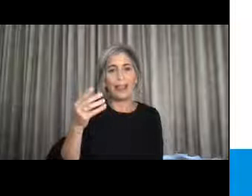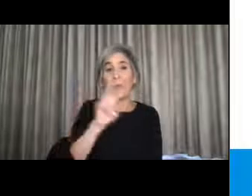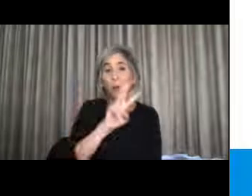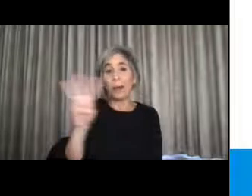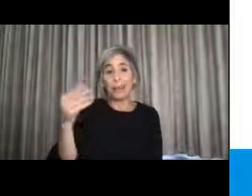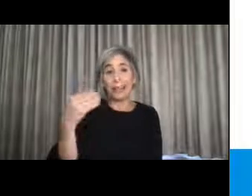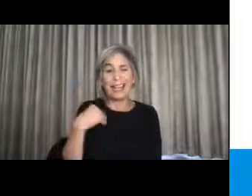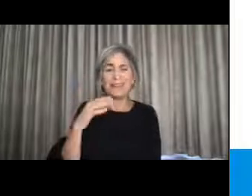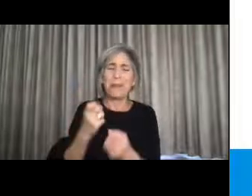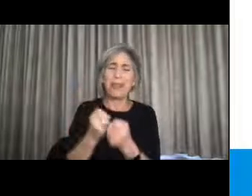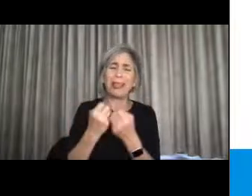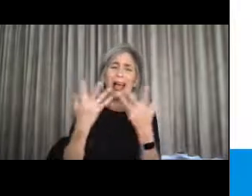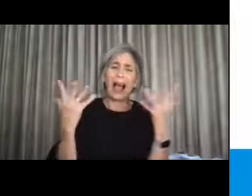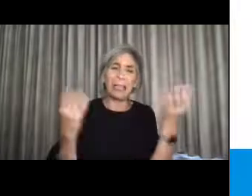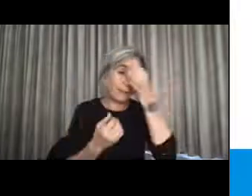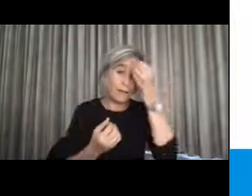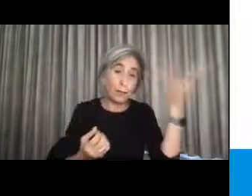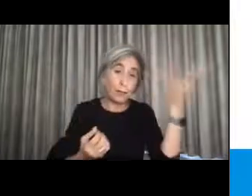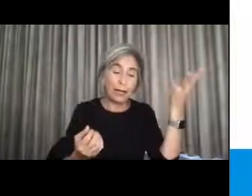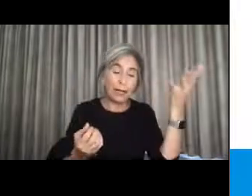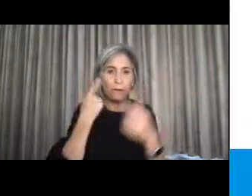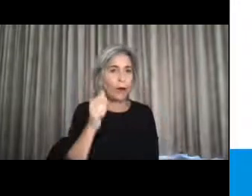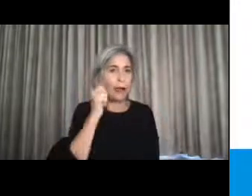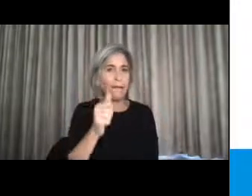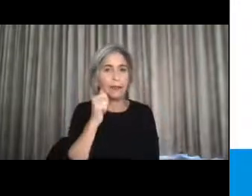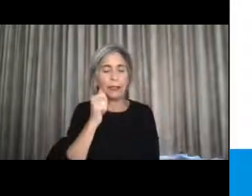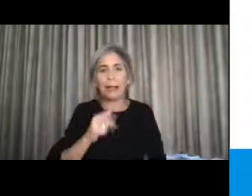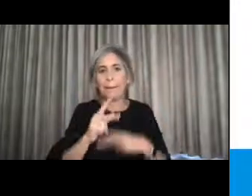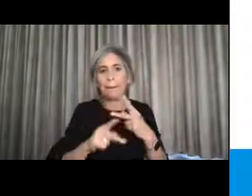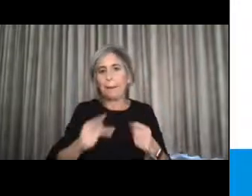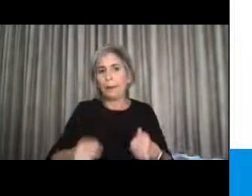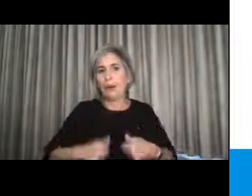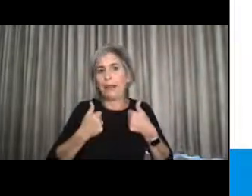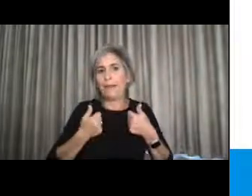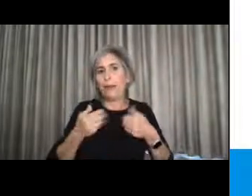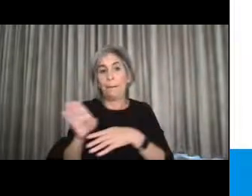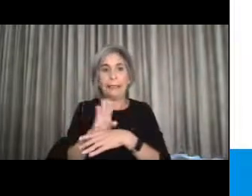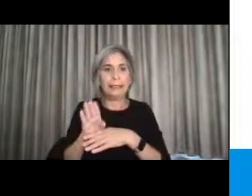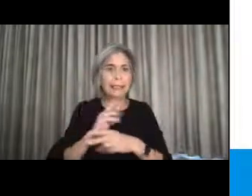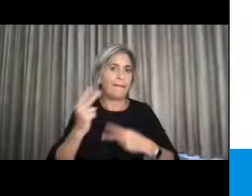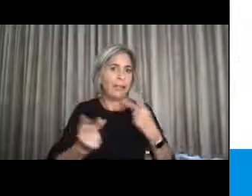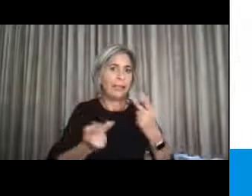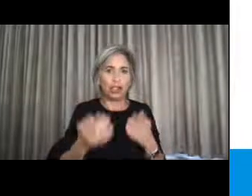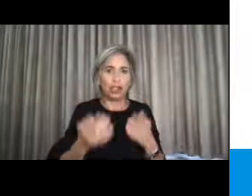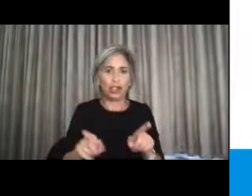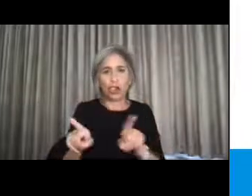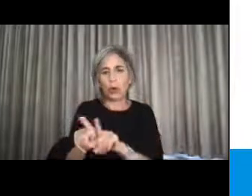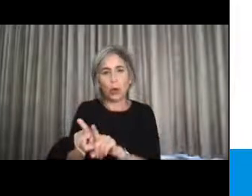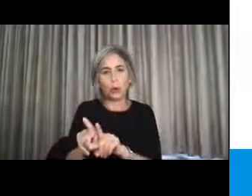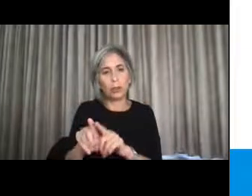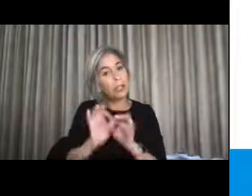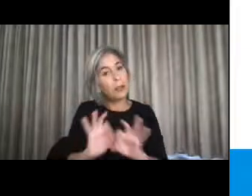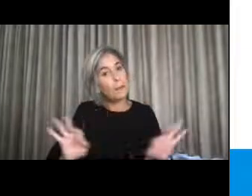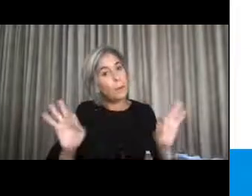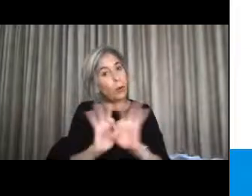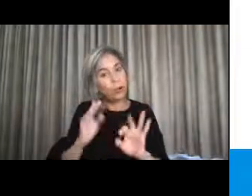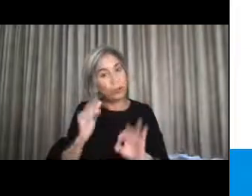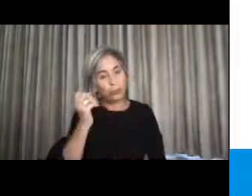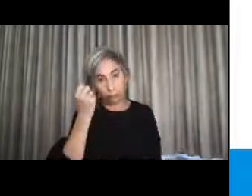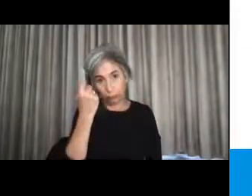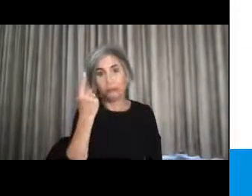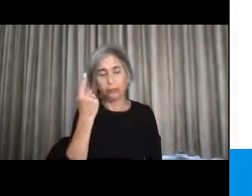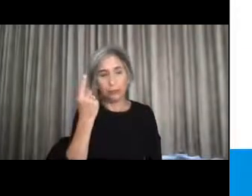tons of information for everyday residents, businesses, and visitors. What is important to note is that in the